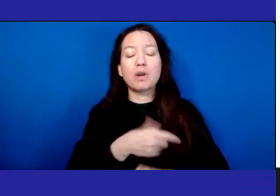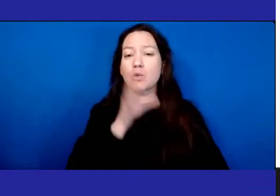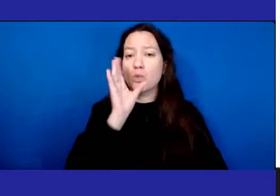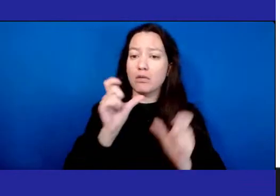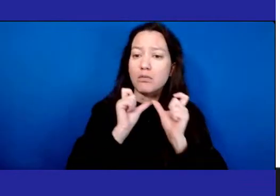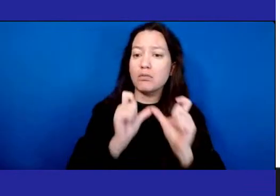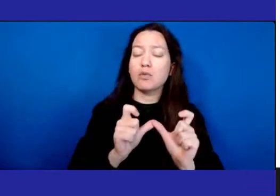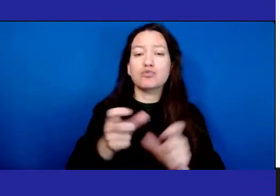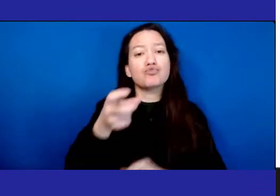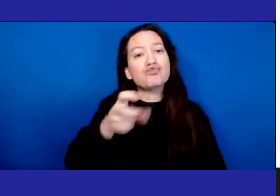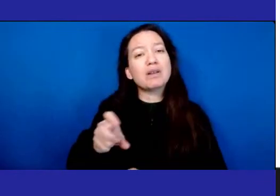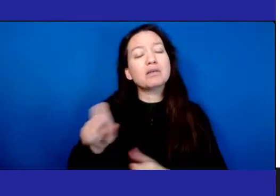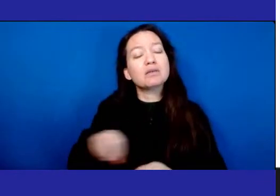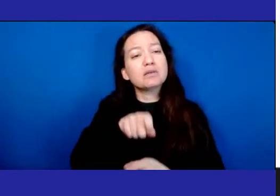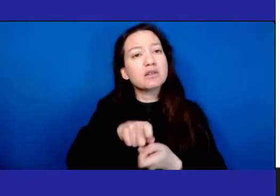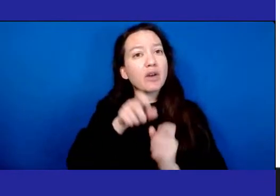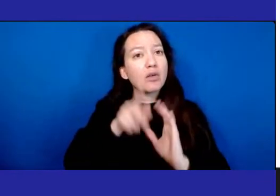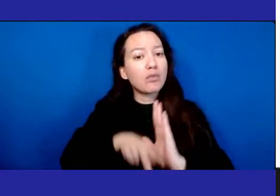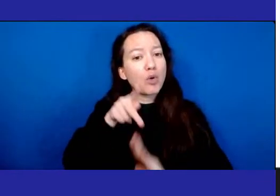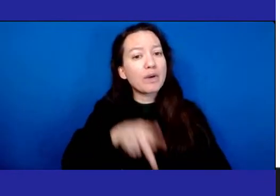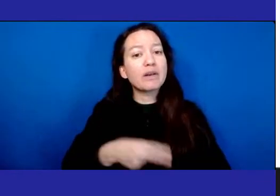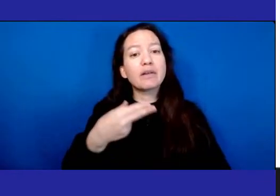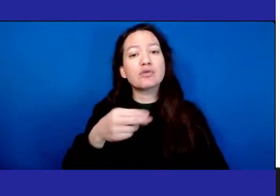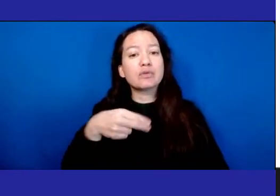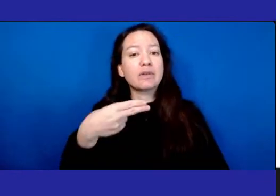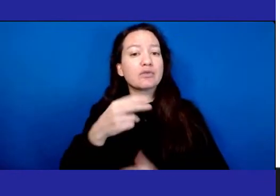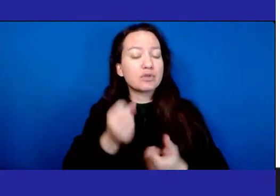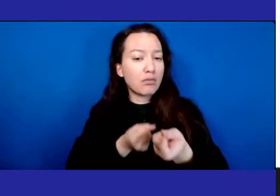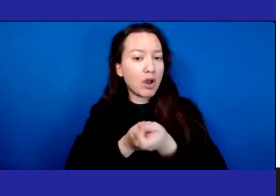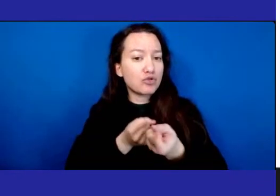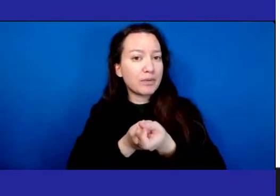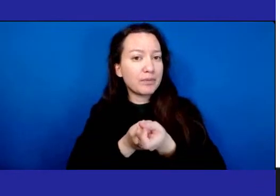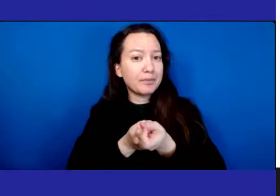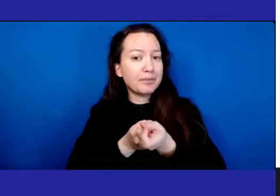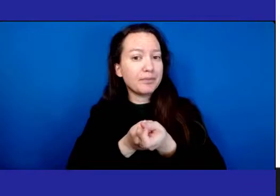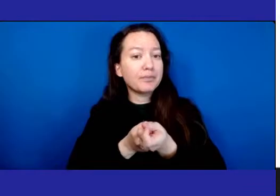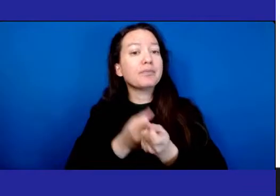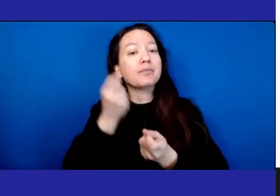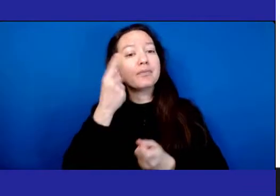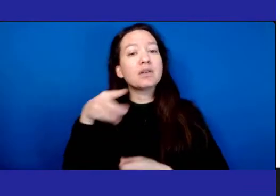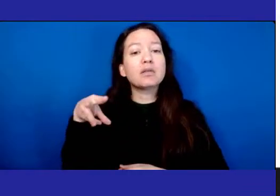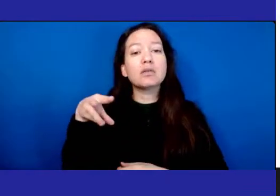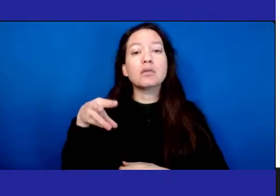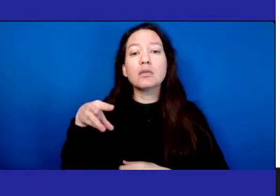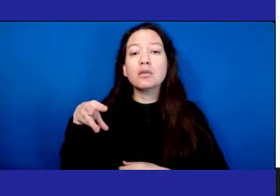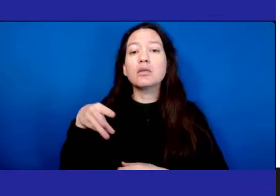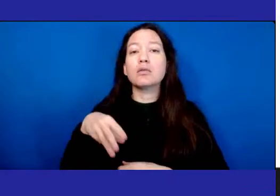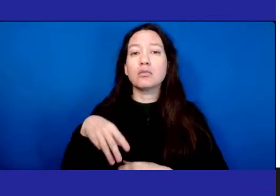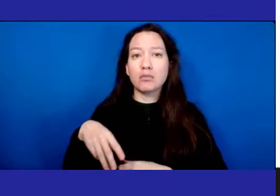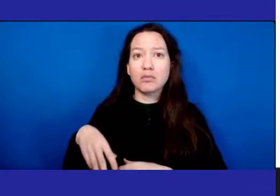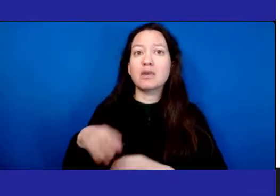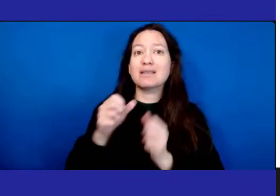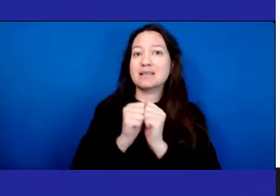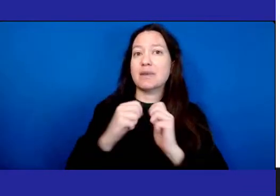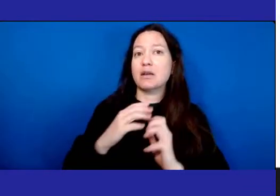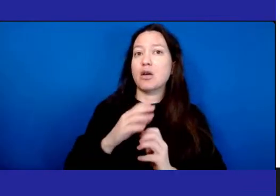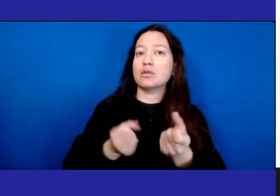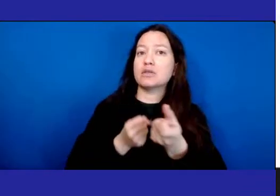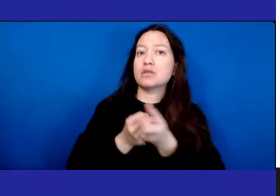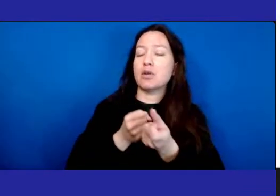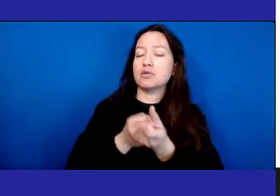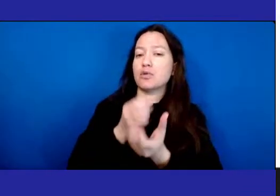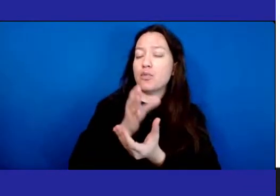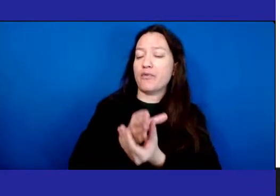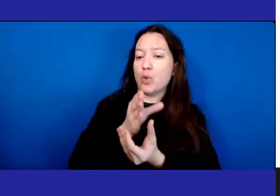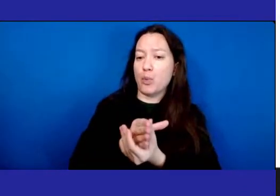transition select programs to H&A sponsorship, expanding our sponsored GME portfolio,